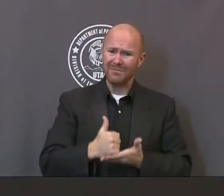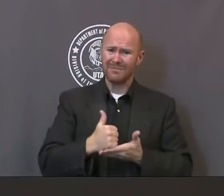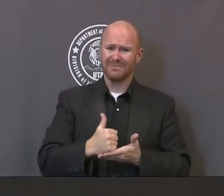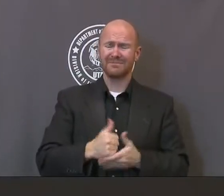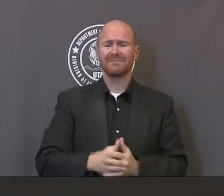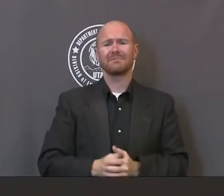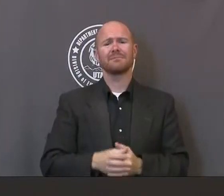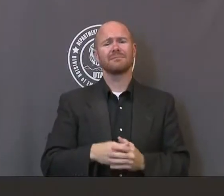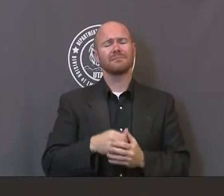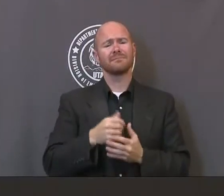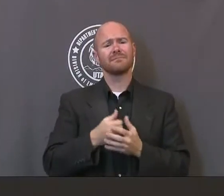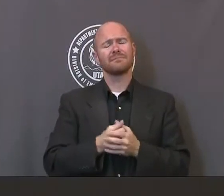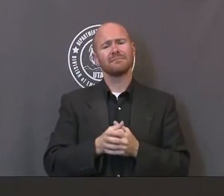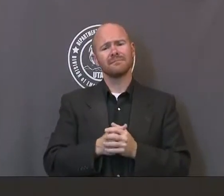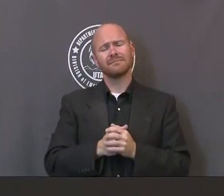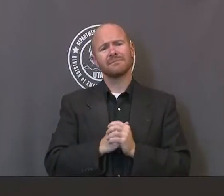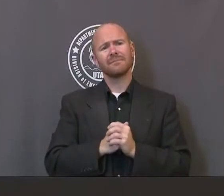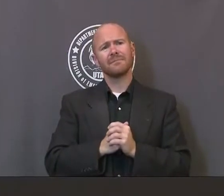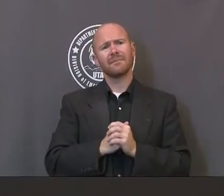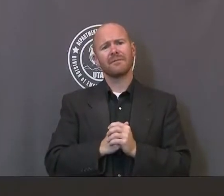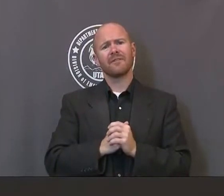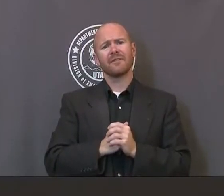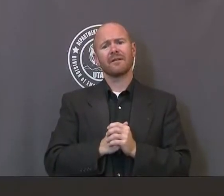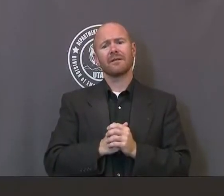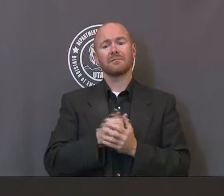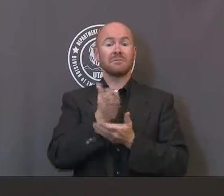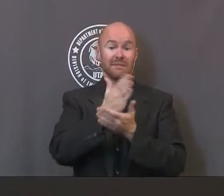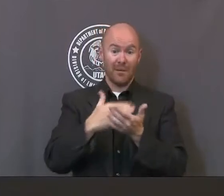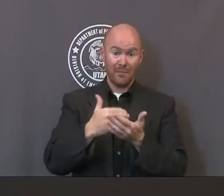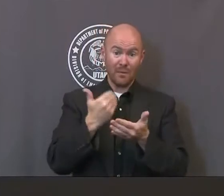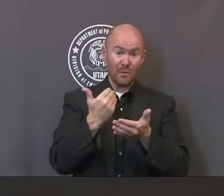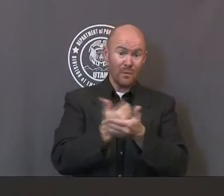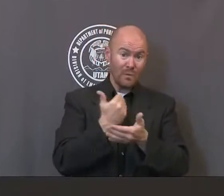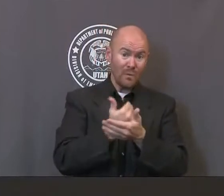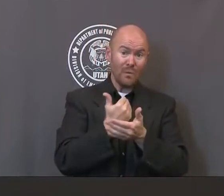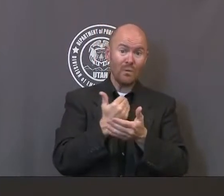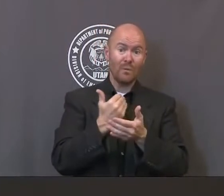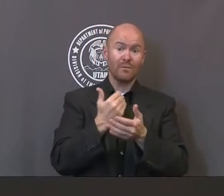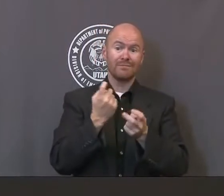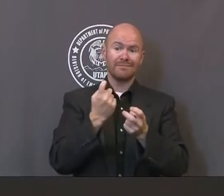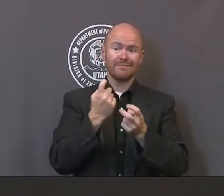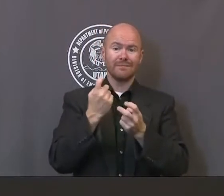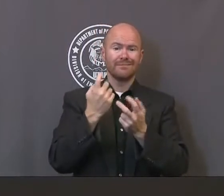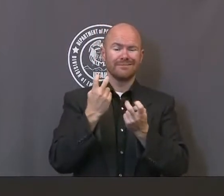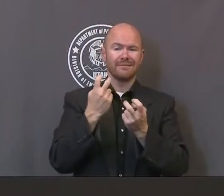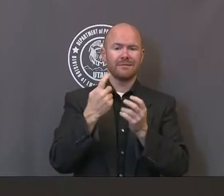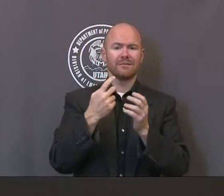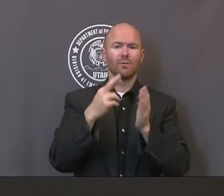and places new requirements and expectations upon each one of us, as I've just stated.